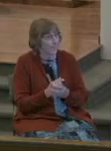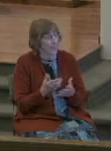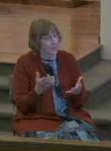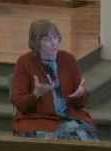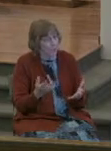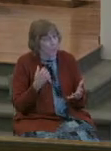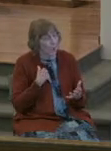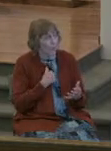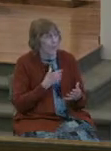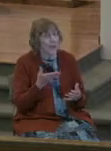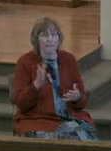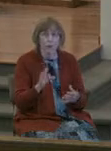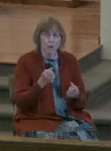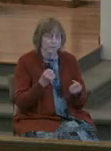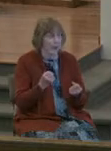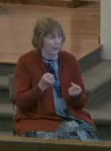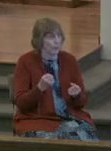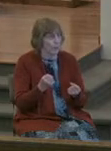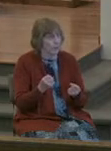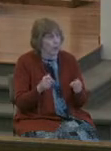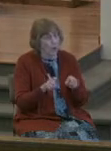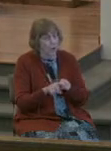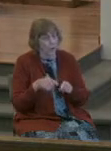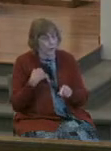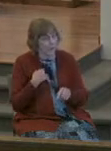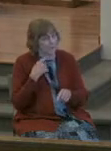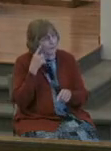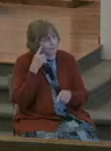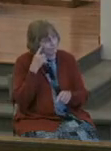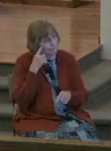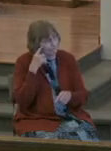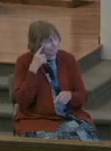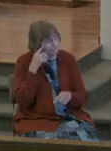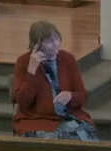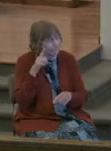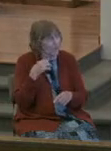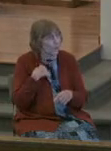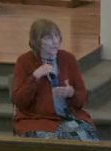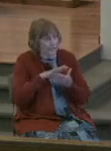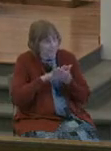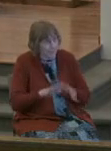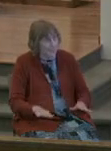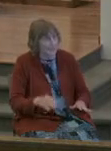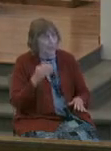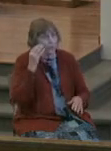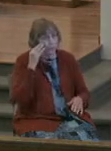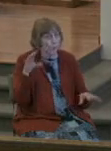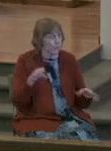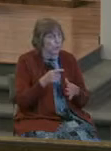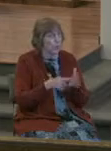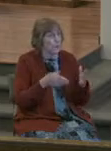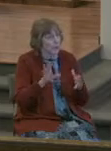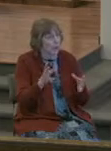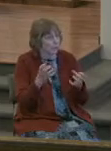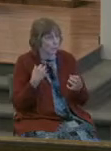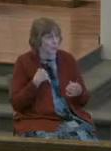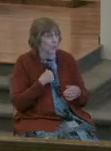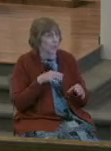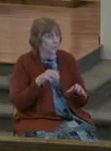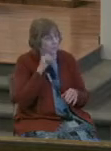we have God's power. We also have a sound mind, knowing that we can have peace, knowing that we're doing what God wants us to